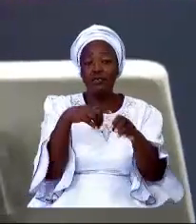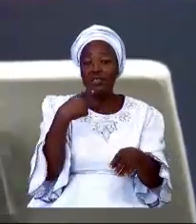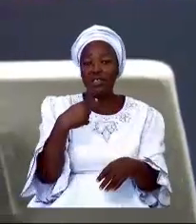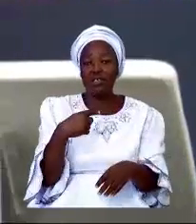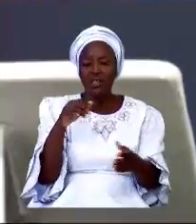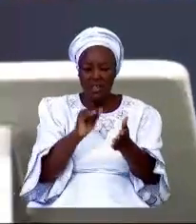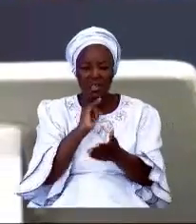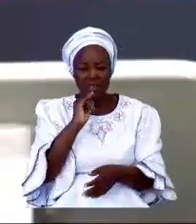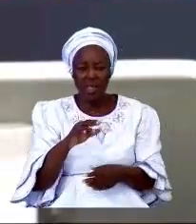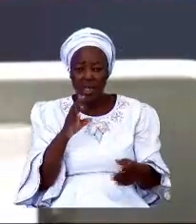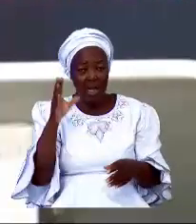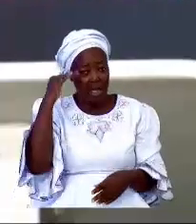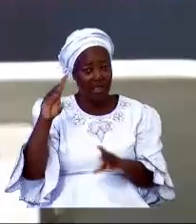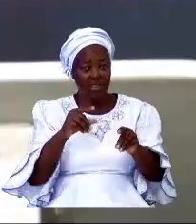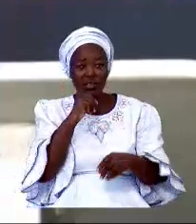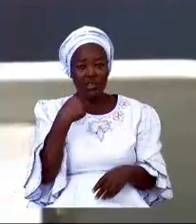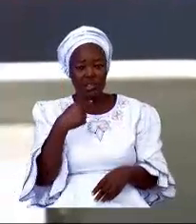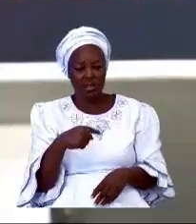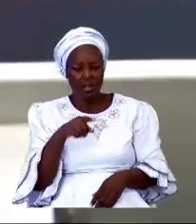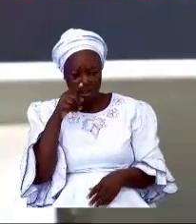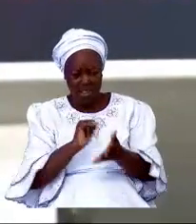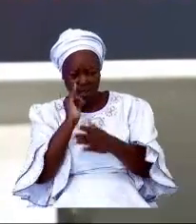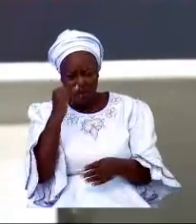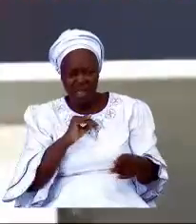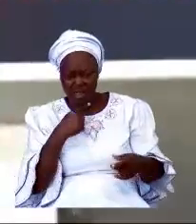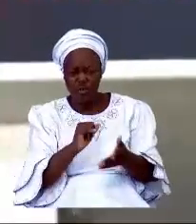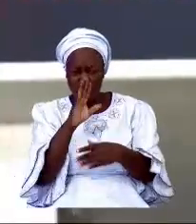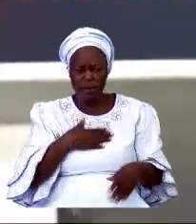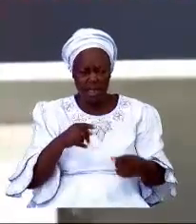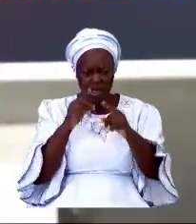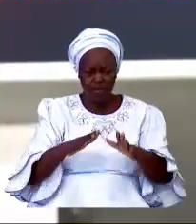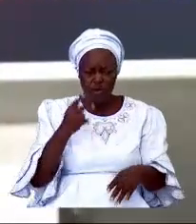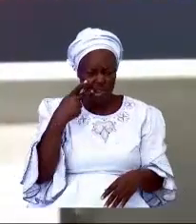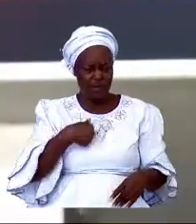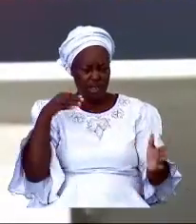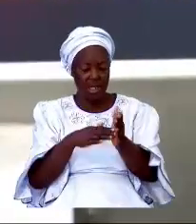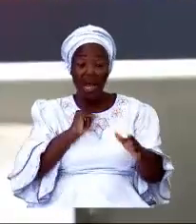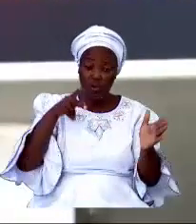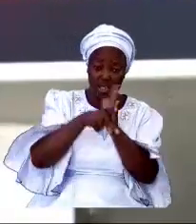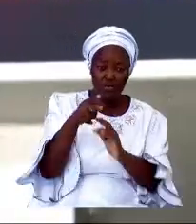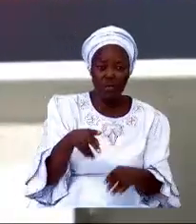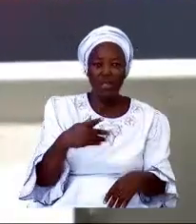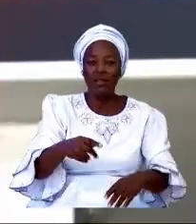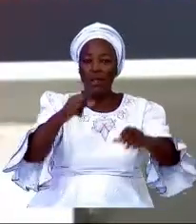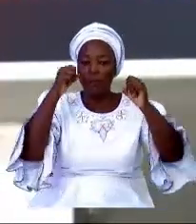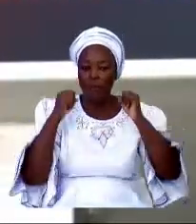softly, and he didn't say, that's why I said, you're my enemy, you see me again, I will kill you,